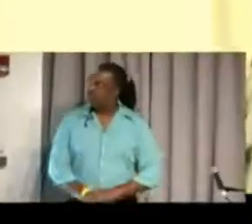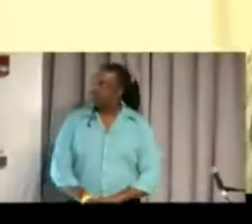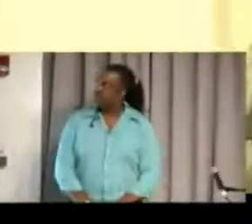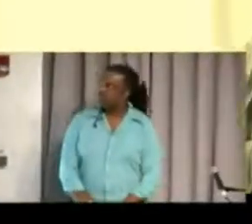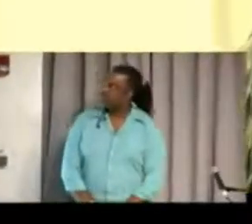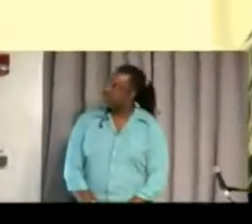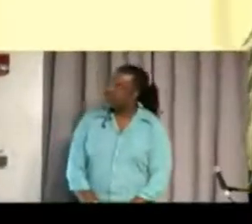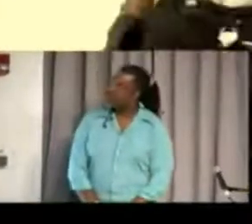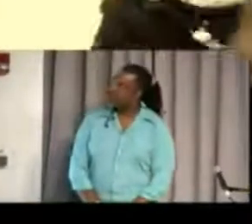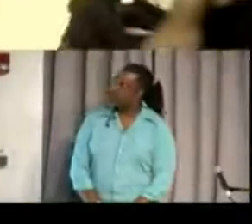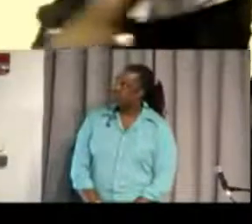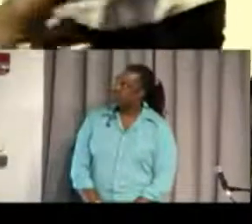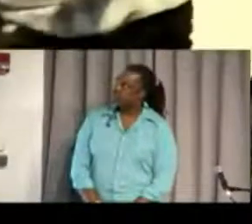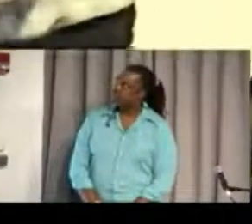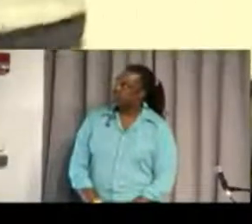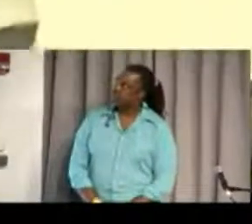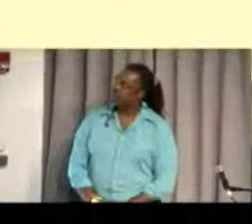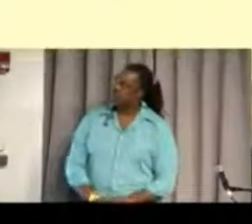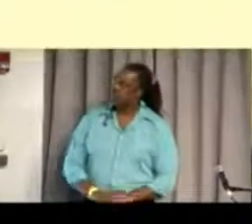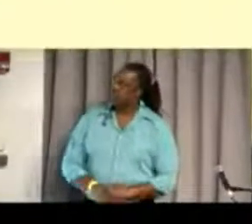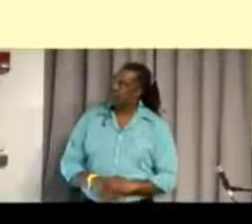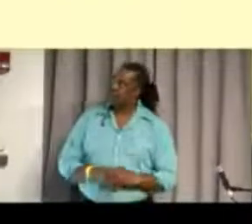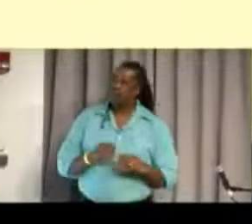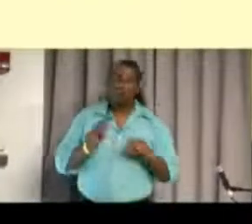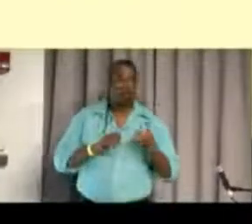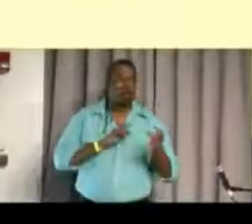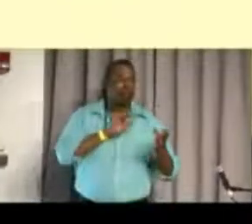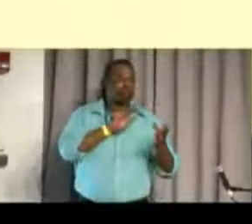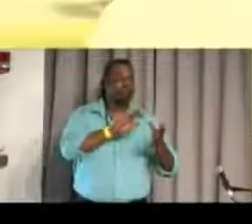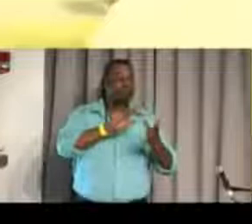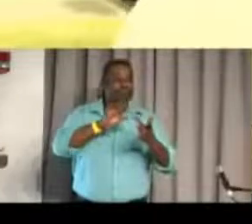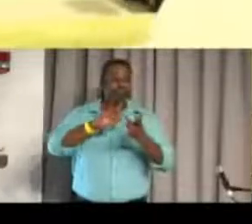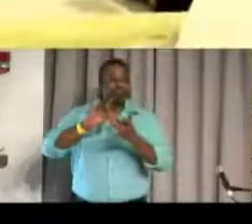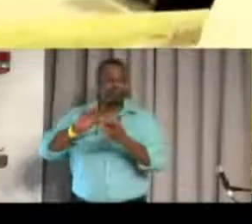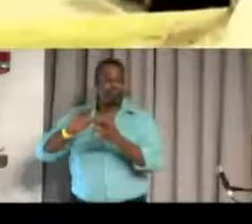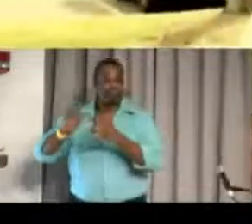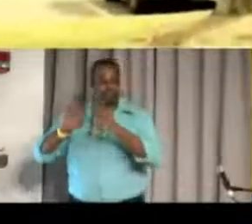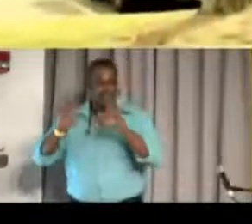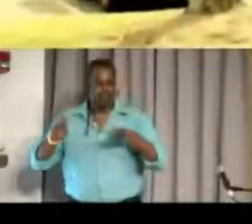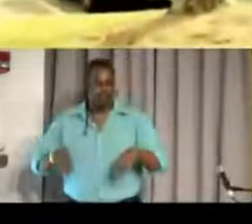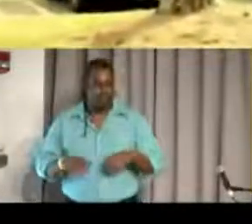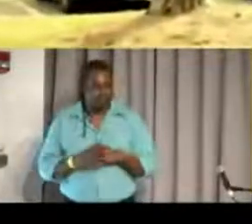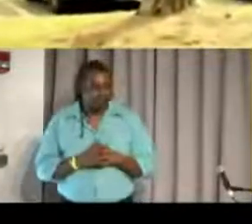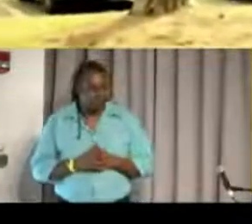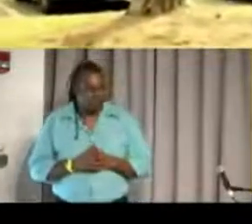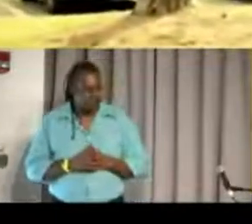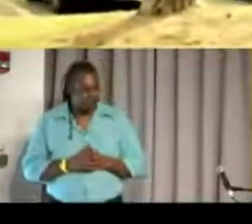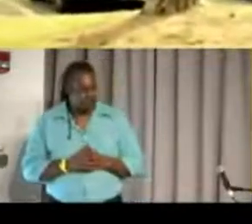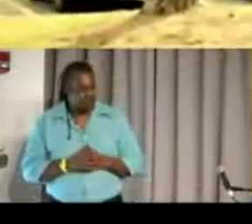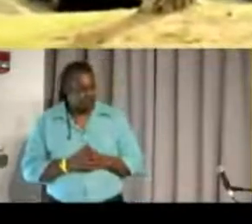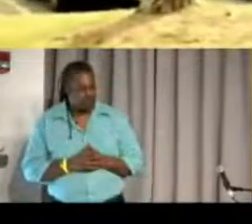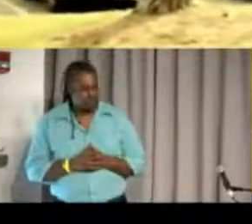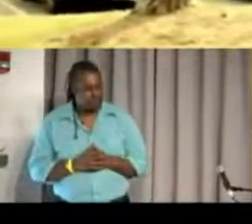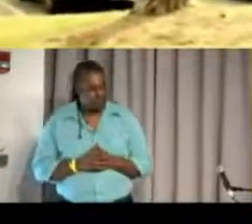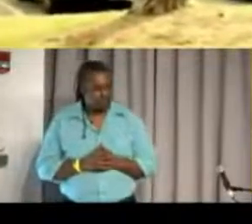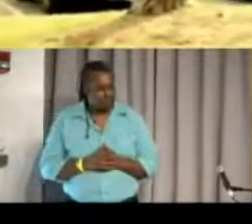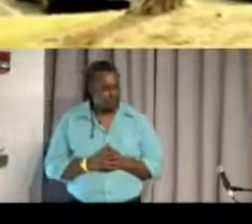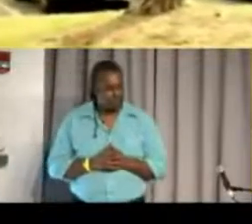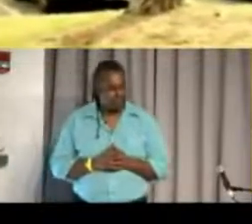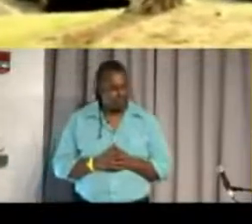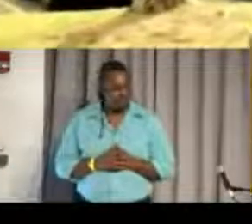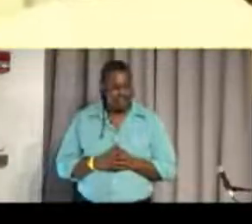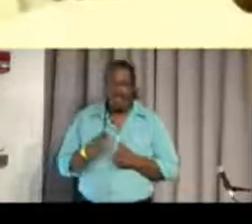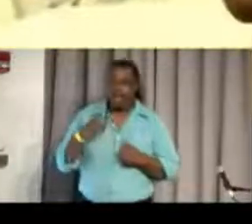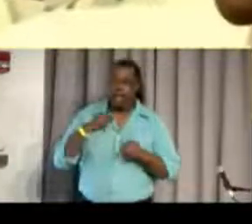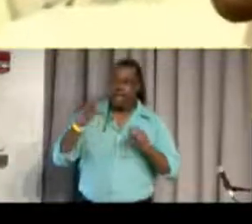Thank y'all for coming out. I need water. Appreciate it. I feel wonderful today, just helping the community and just helping my people. I